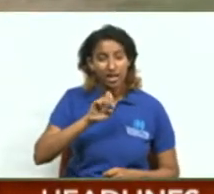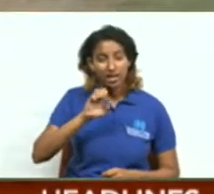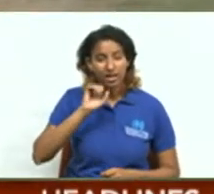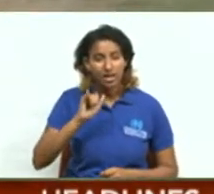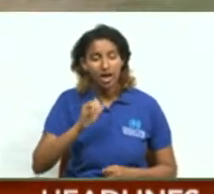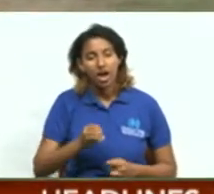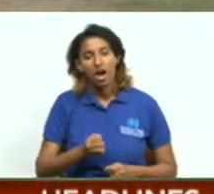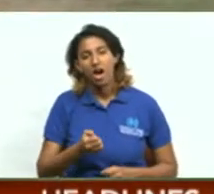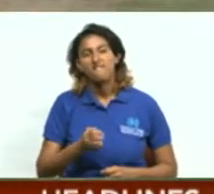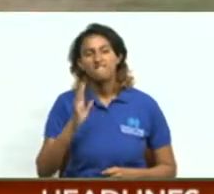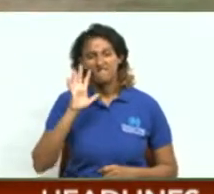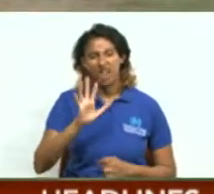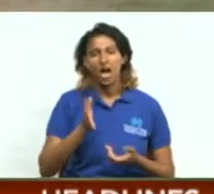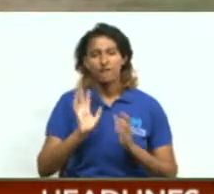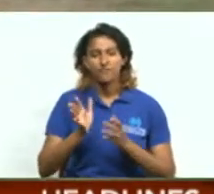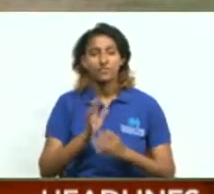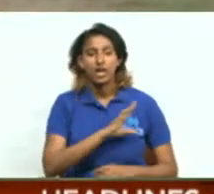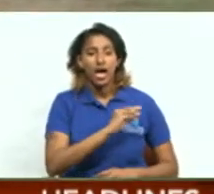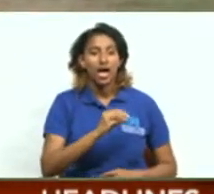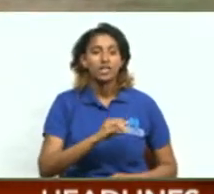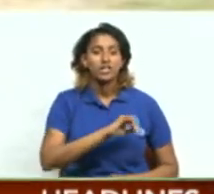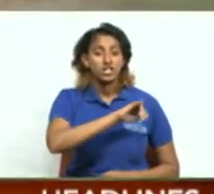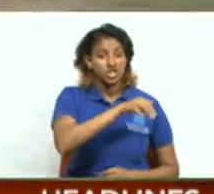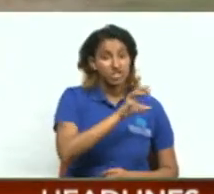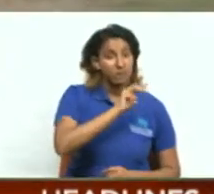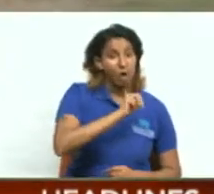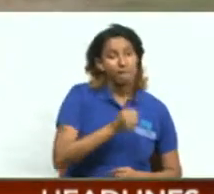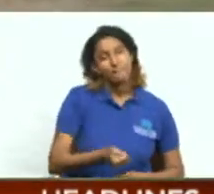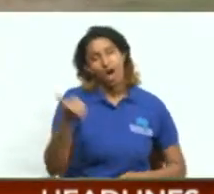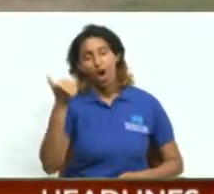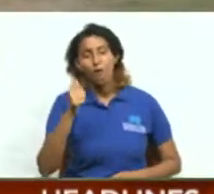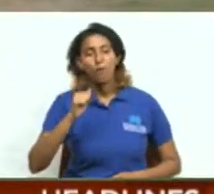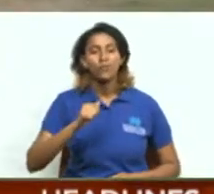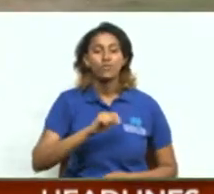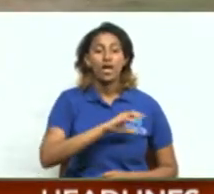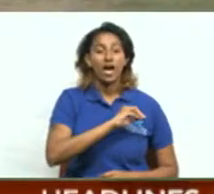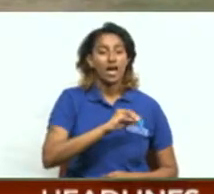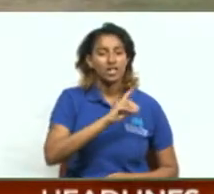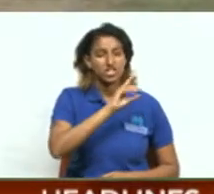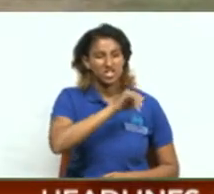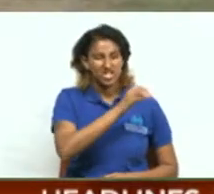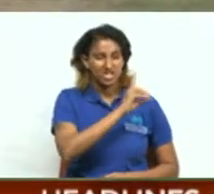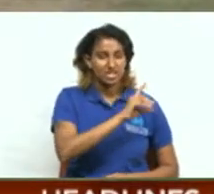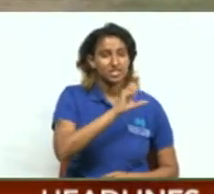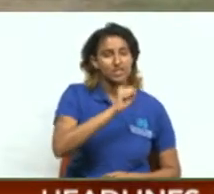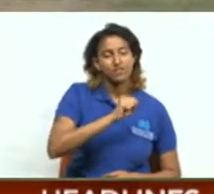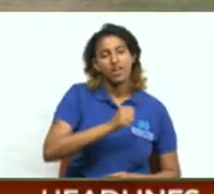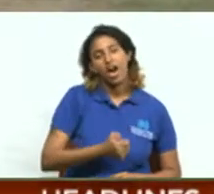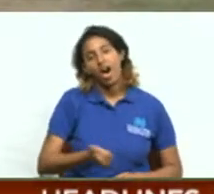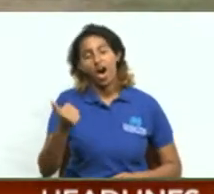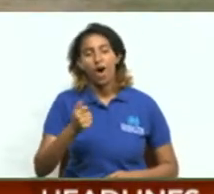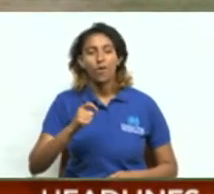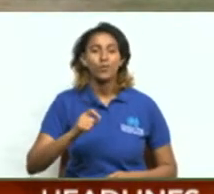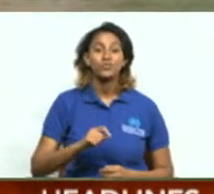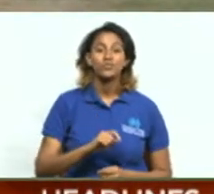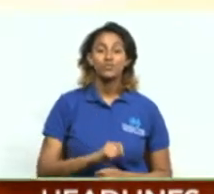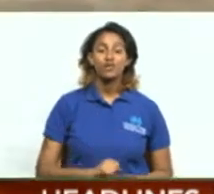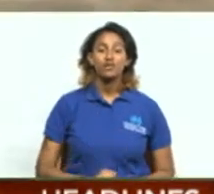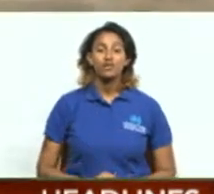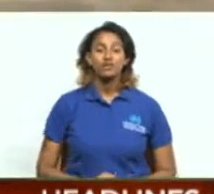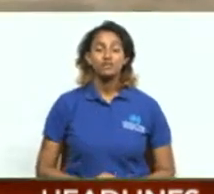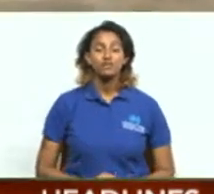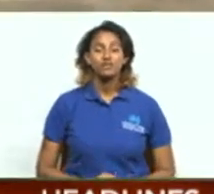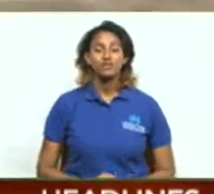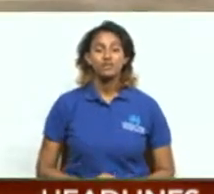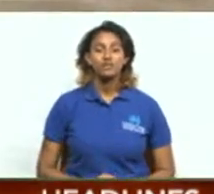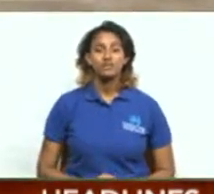action, removing Jason Mohammed with his first delivery and De Silva with his second. Oh, he gets him! First ball as well! Reeling